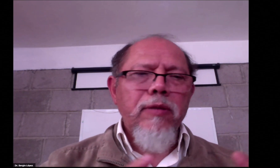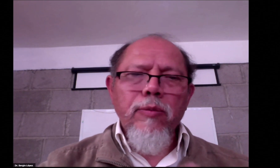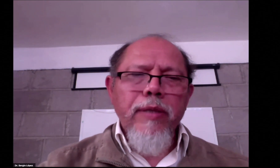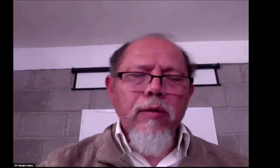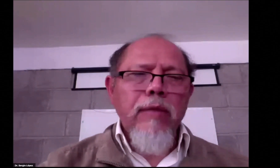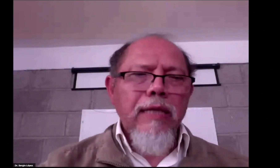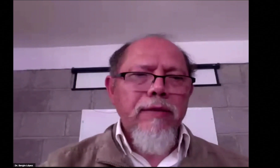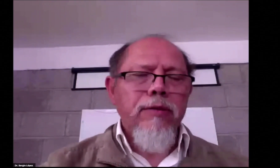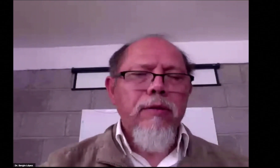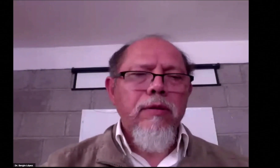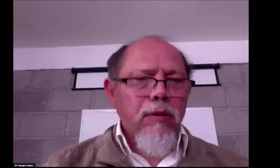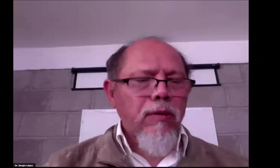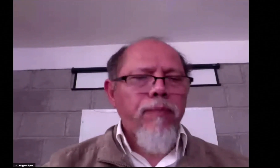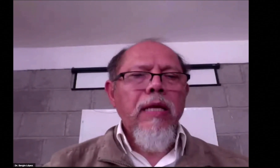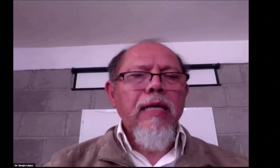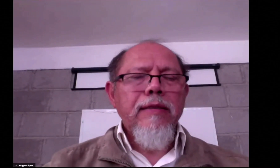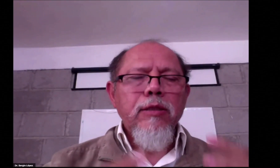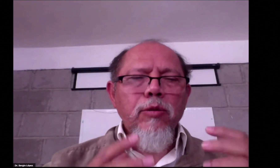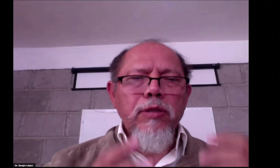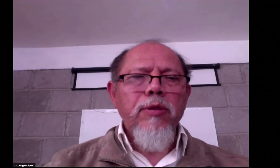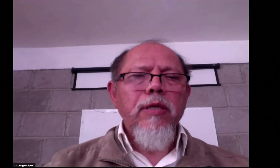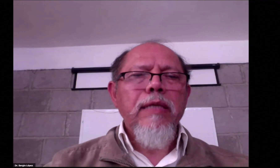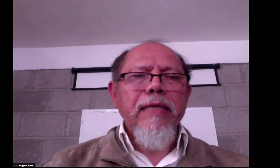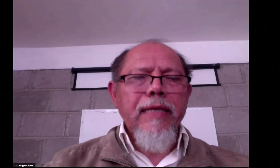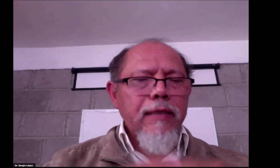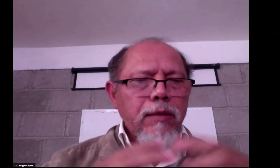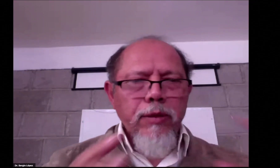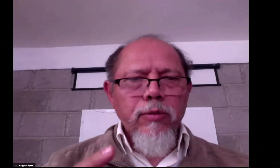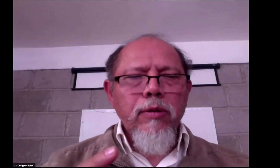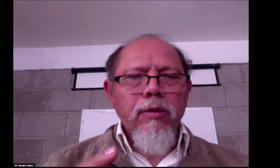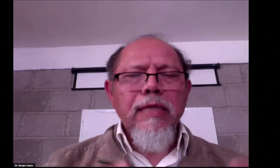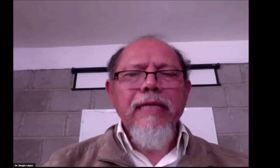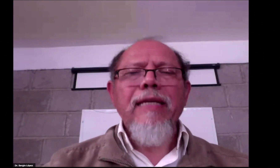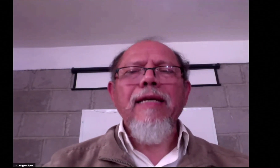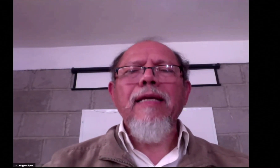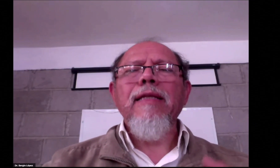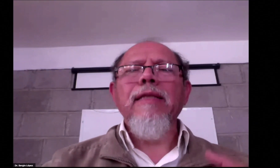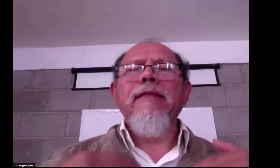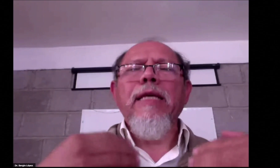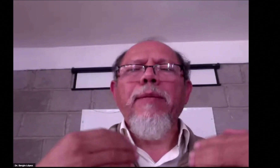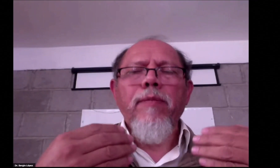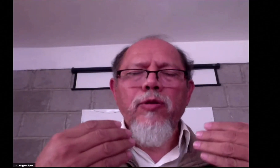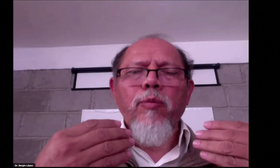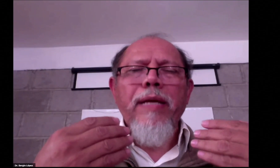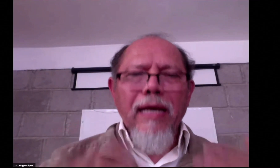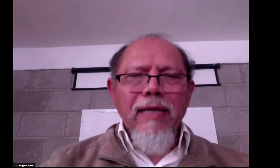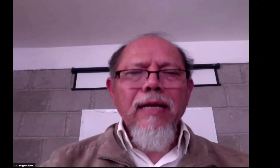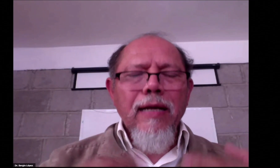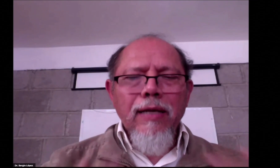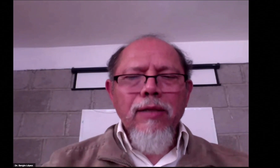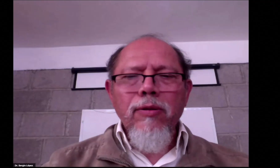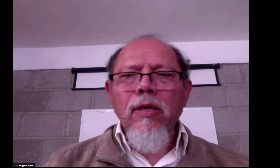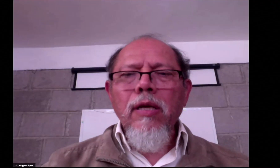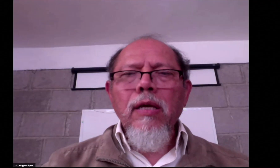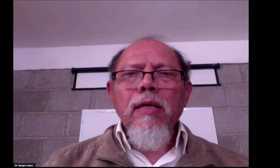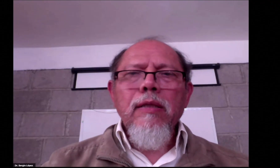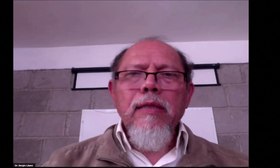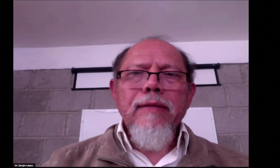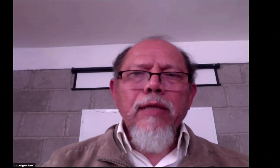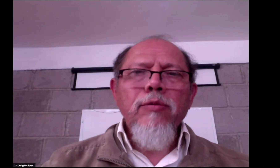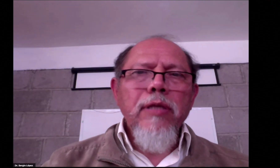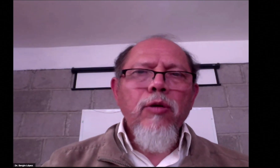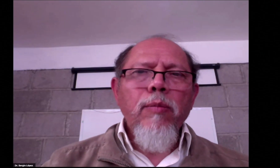So this wouldn't be exclusive for people who had an injury. It's exclusive or for any individual who wants